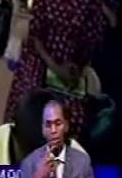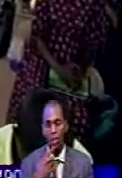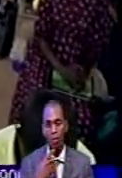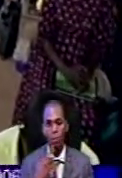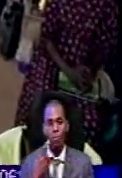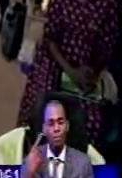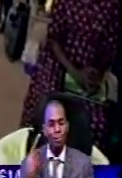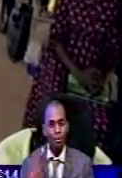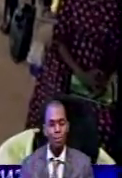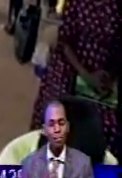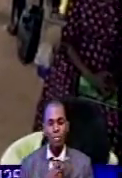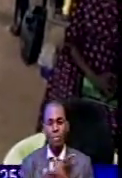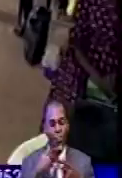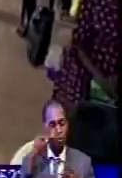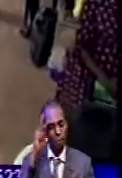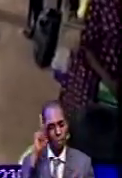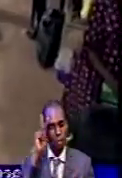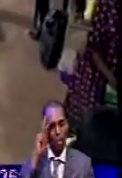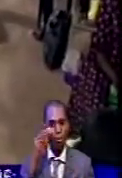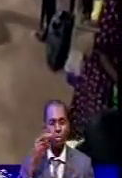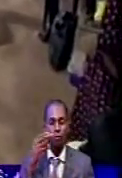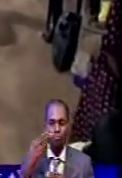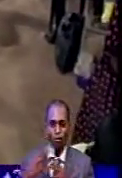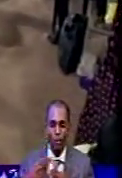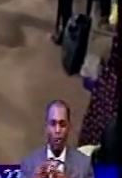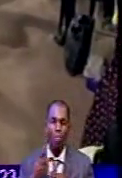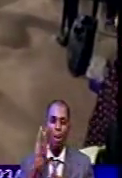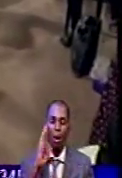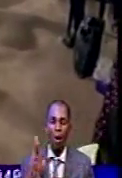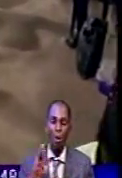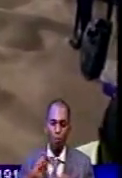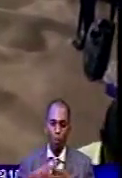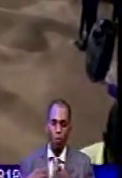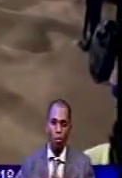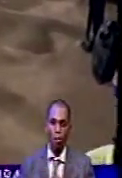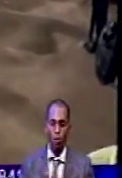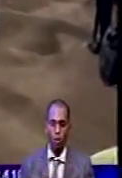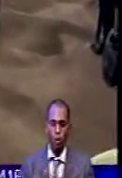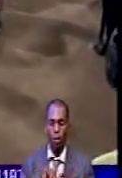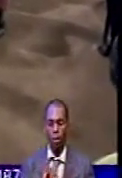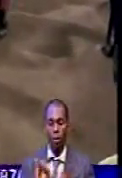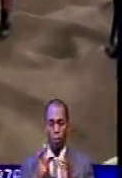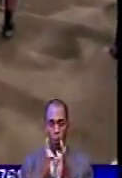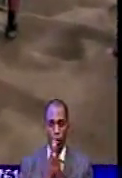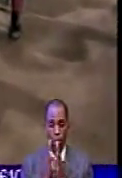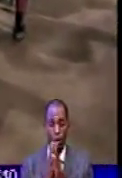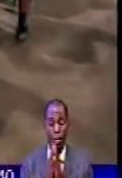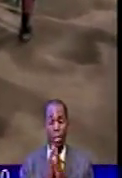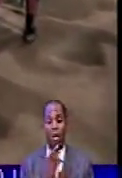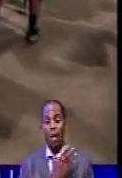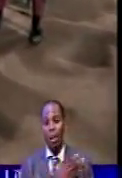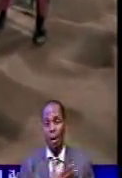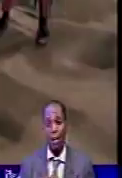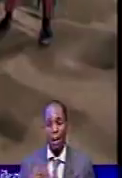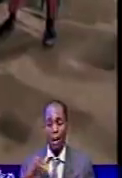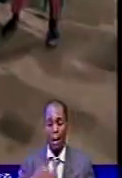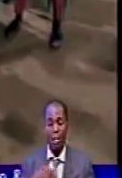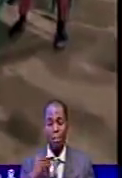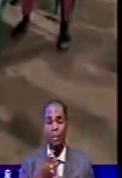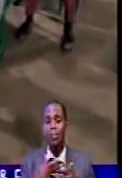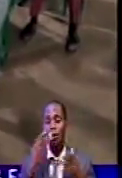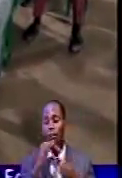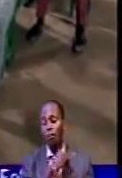sister who has had both spinal cord injury and broken hip, which was caused by a very